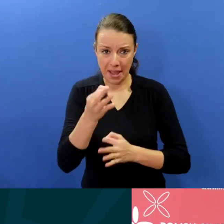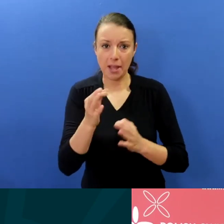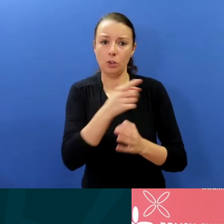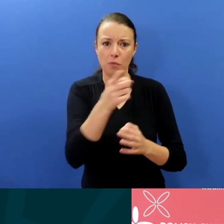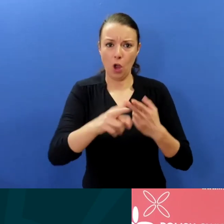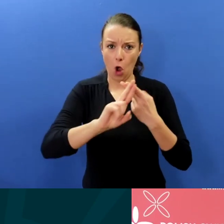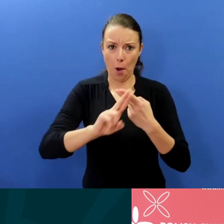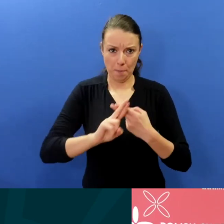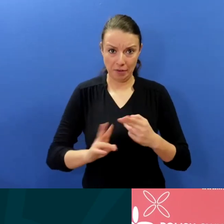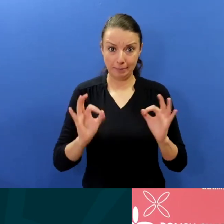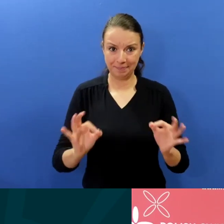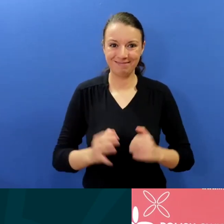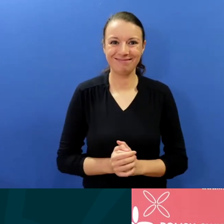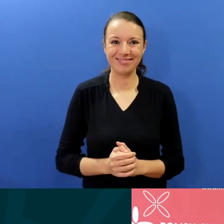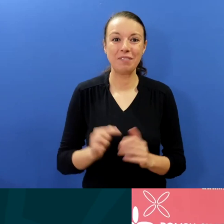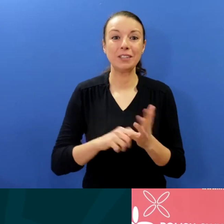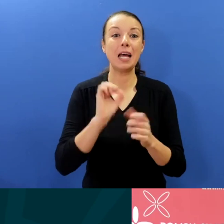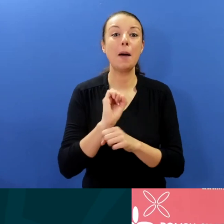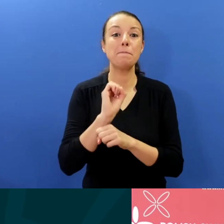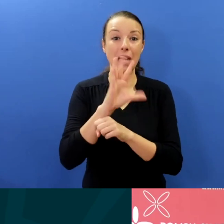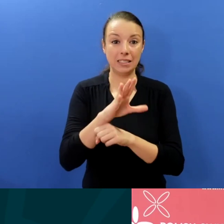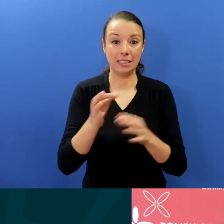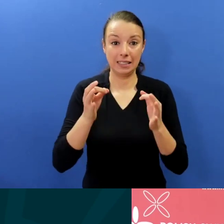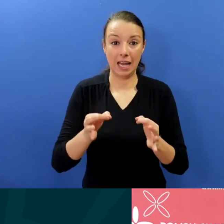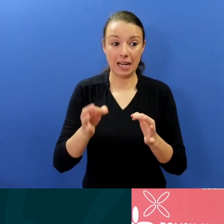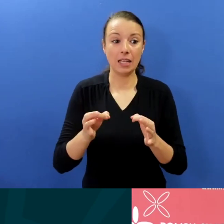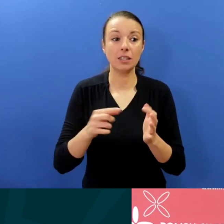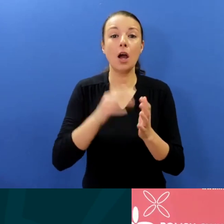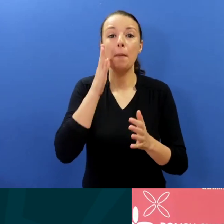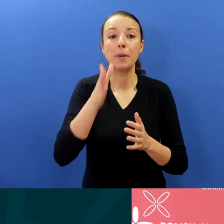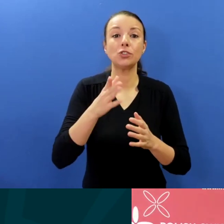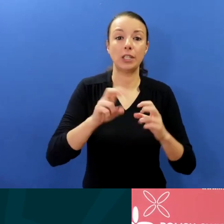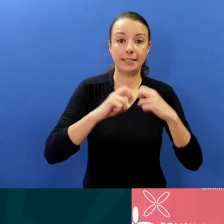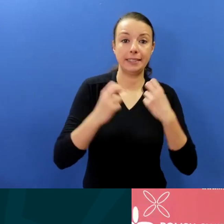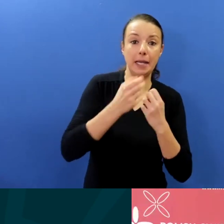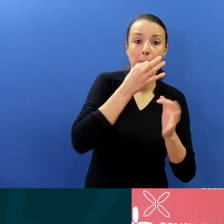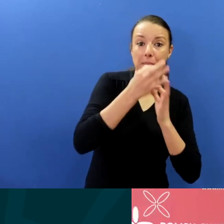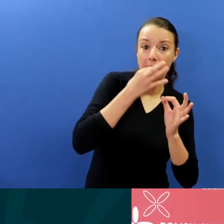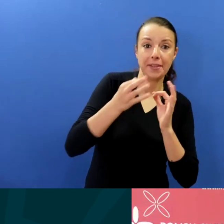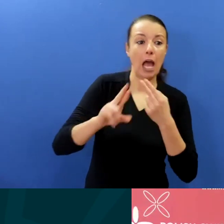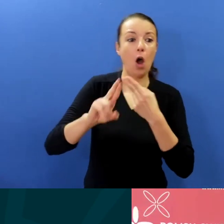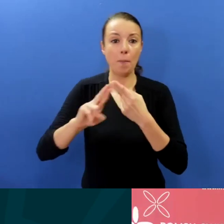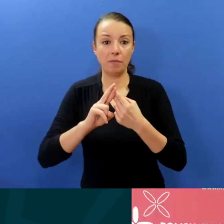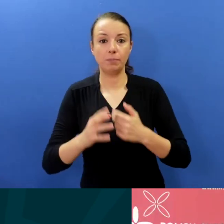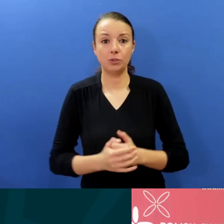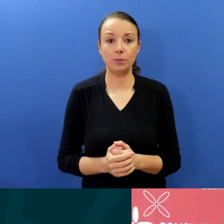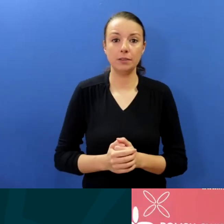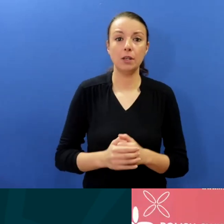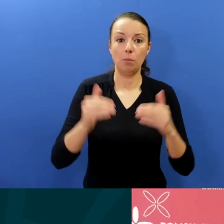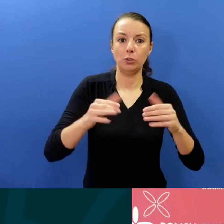will provide us with answers to the questions, because after the second presentation, we'll have a